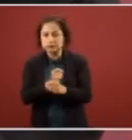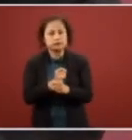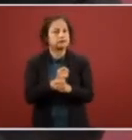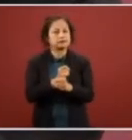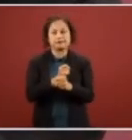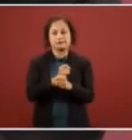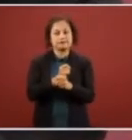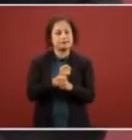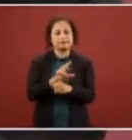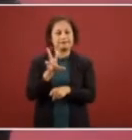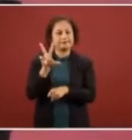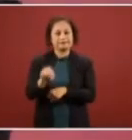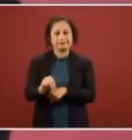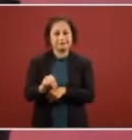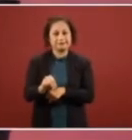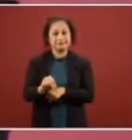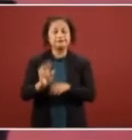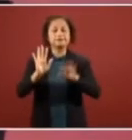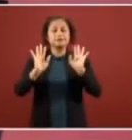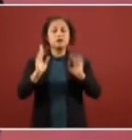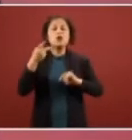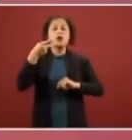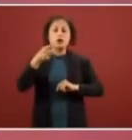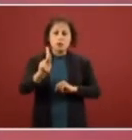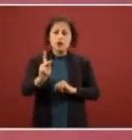una forma it is a way de